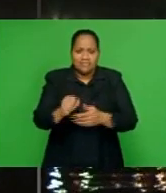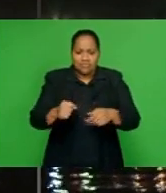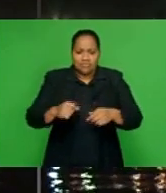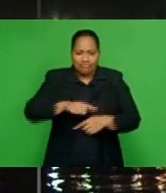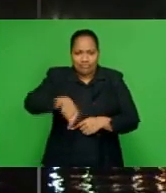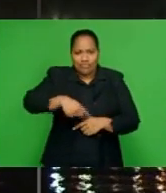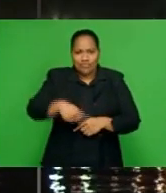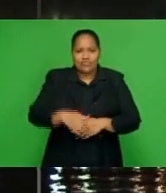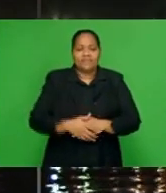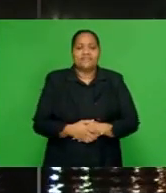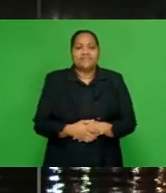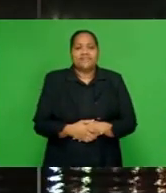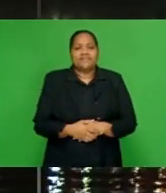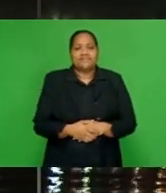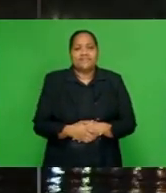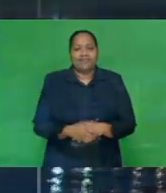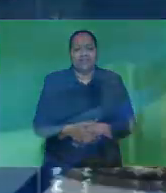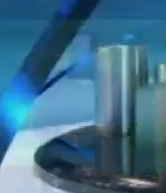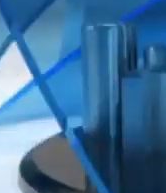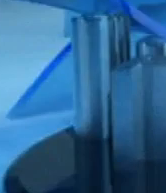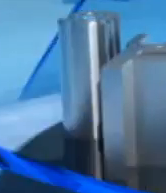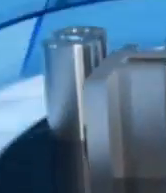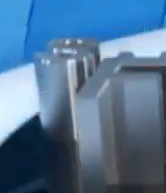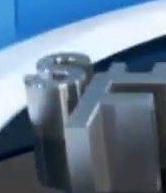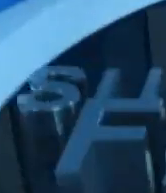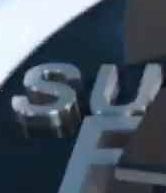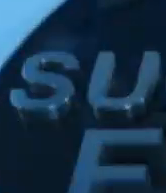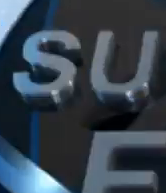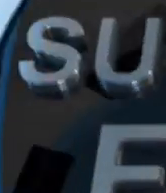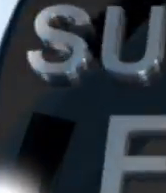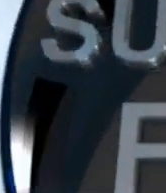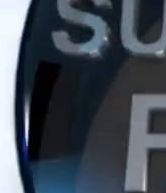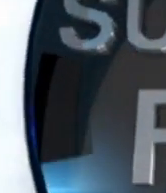Sanyan Imboila with this success story.